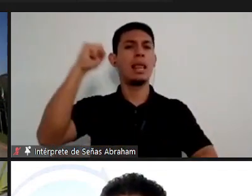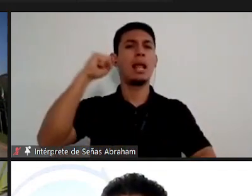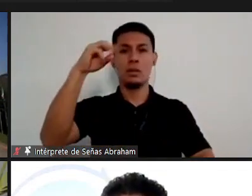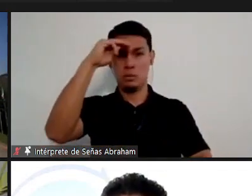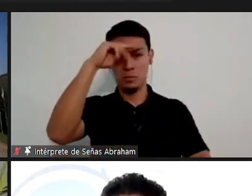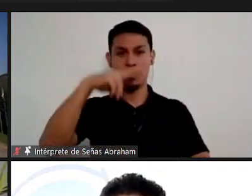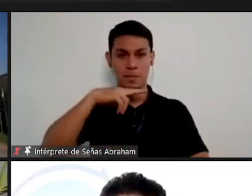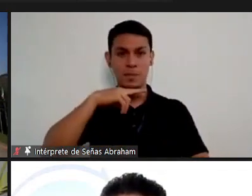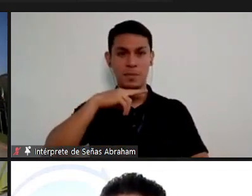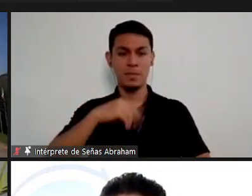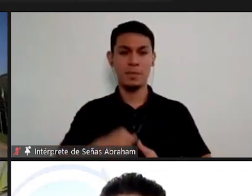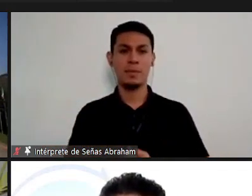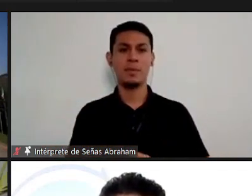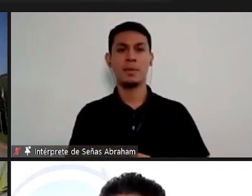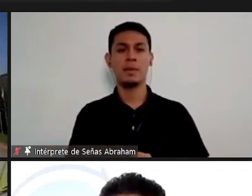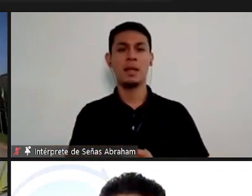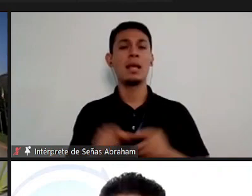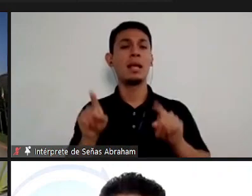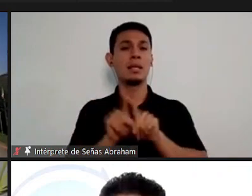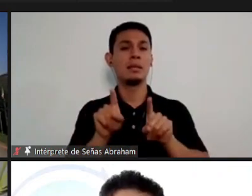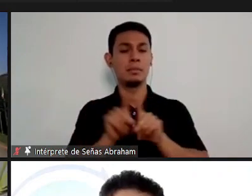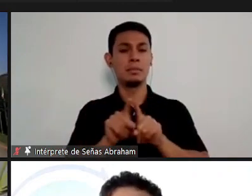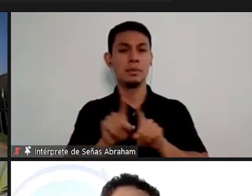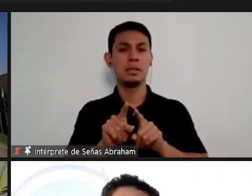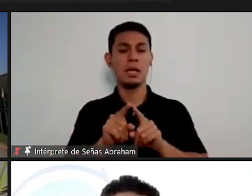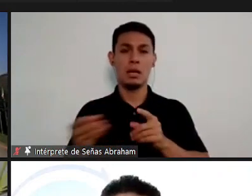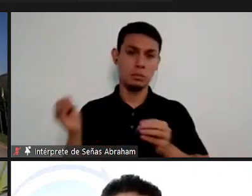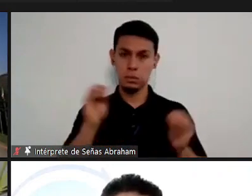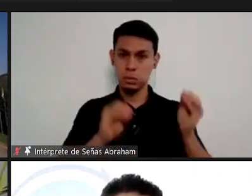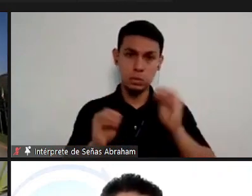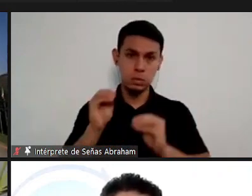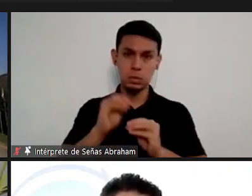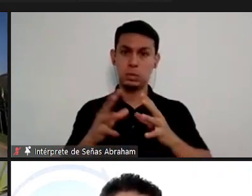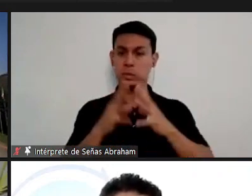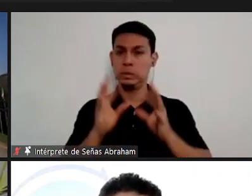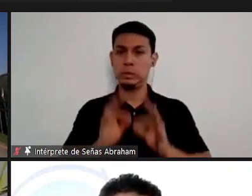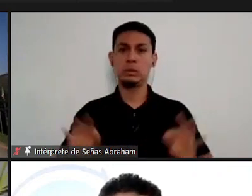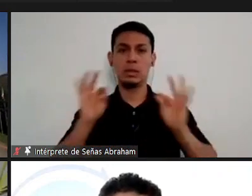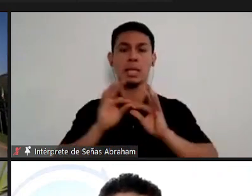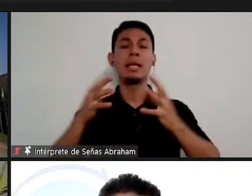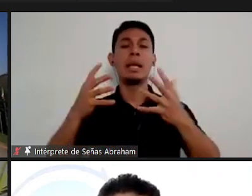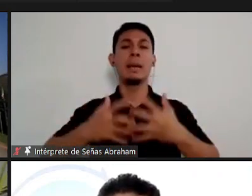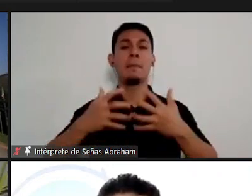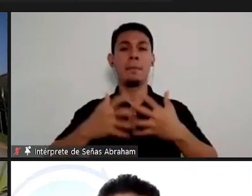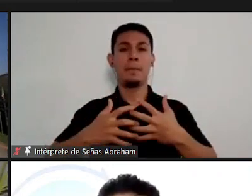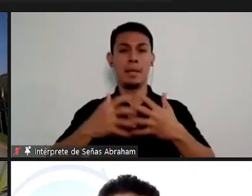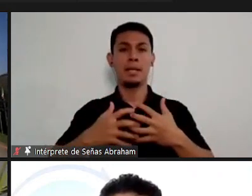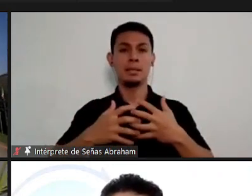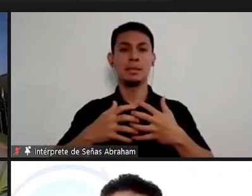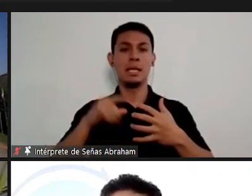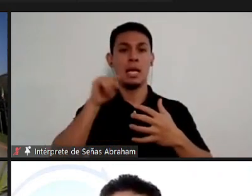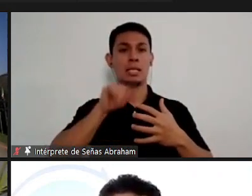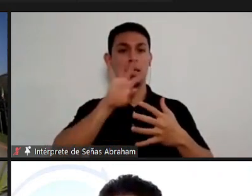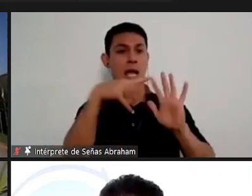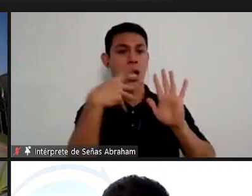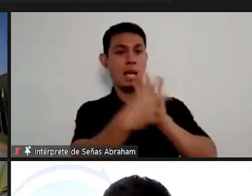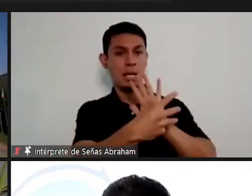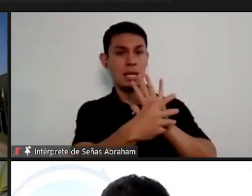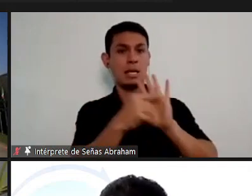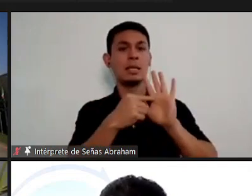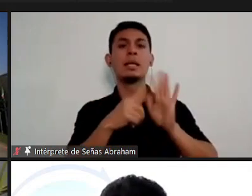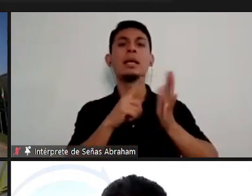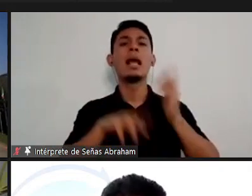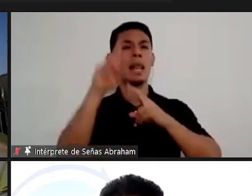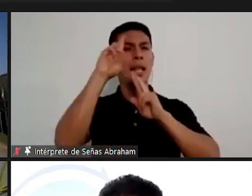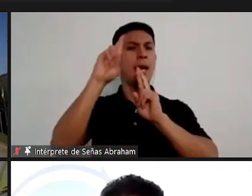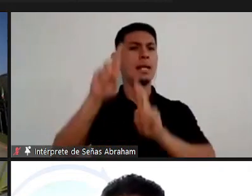instruments of human rights and also that the fundamental contribution of the companies or the businesses that to